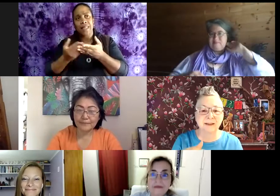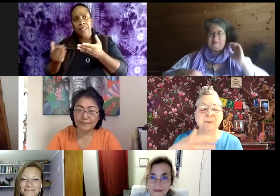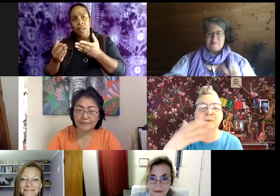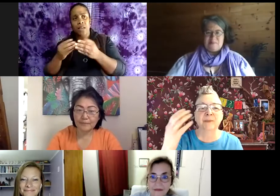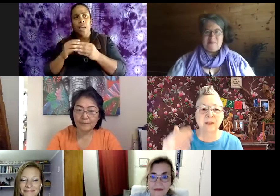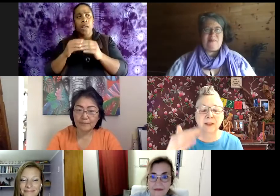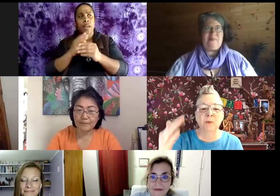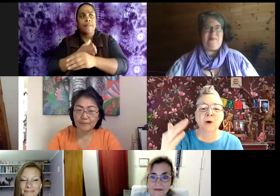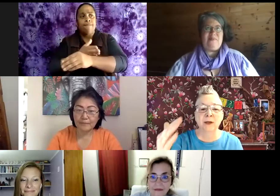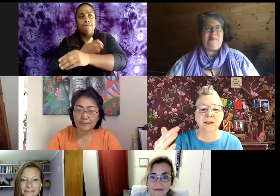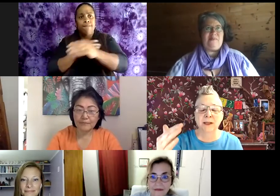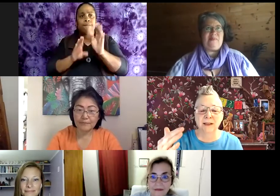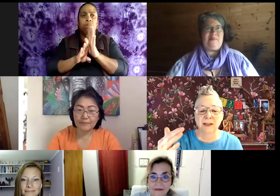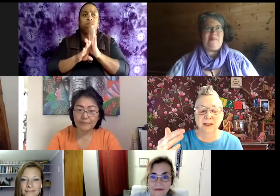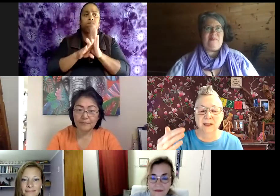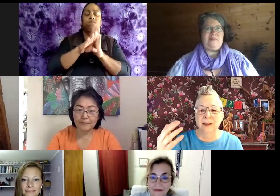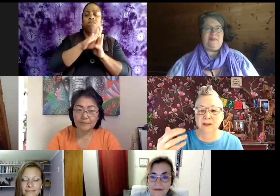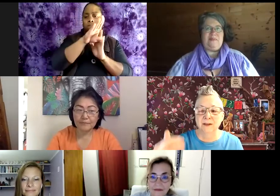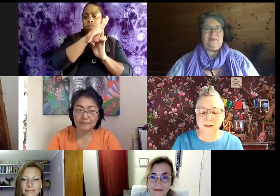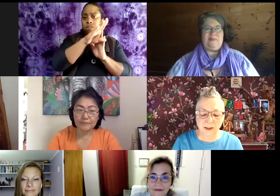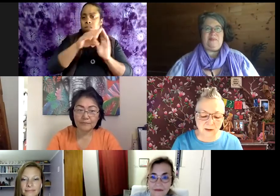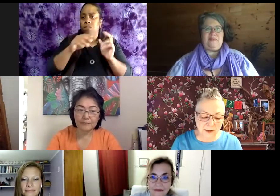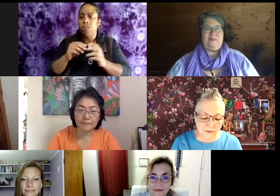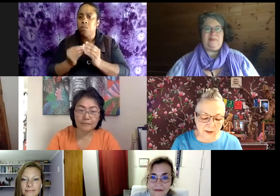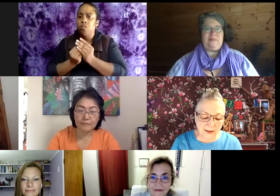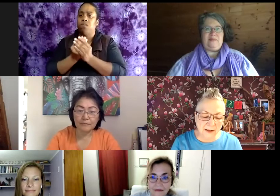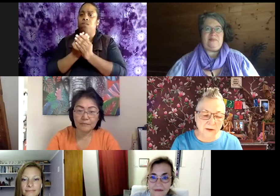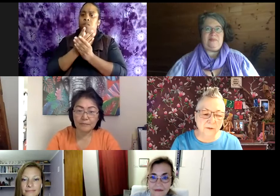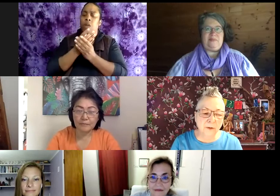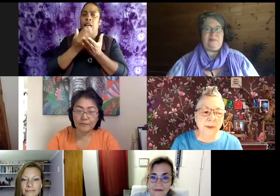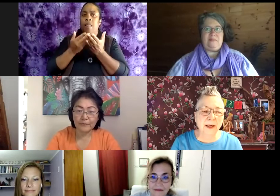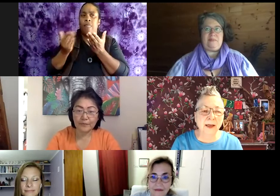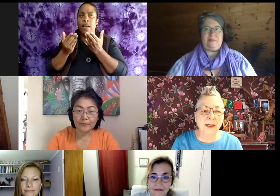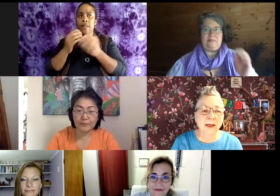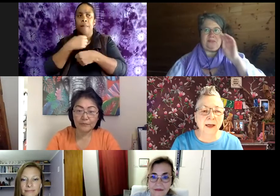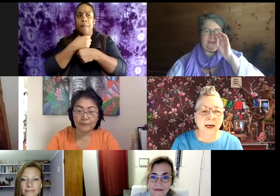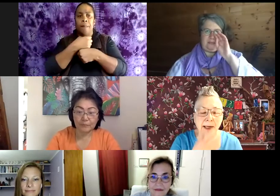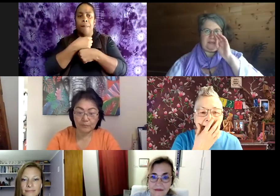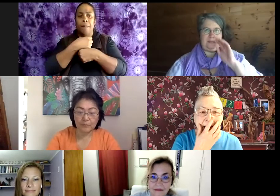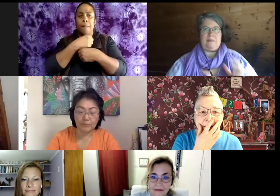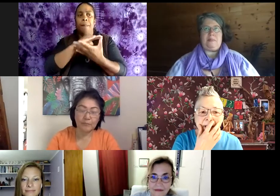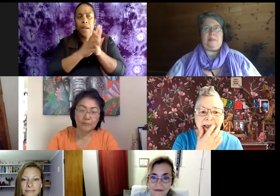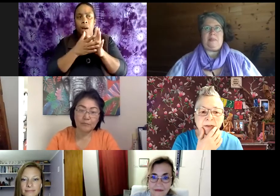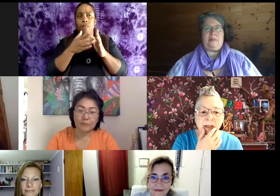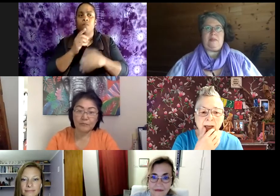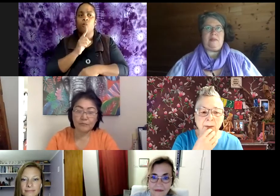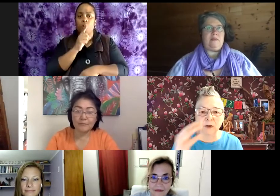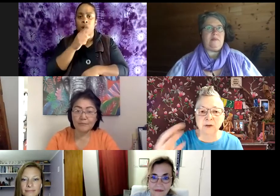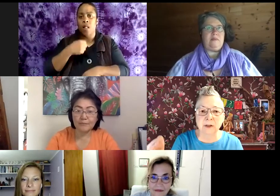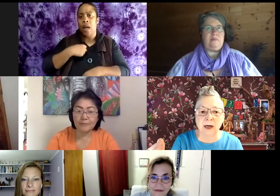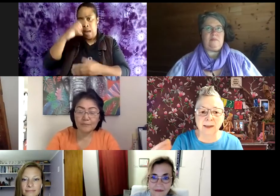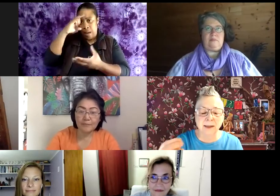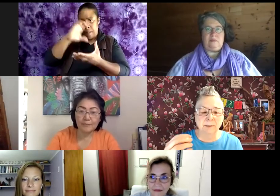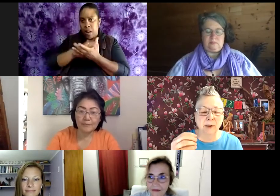like seeing more and things solidifying. So for me, I believe in a